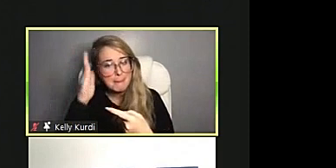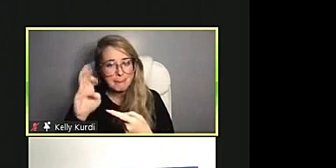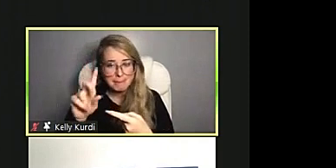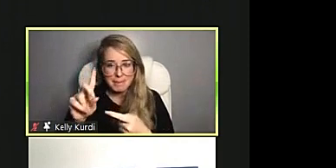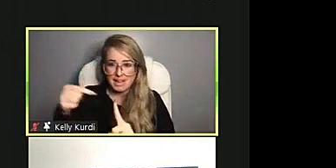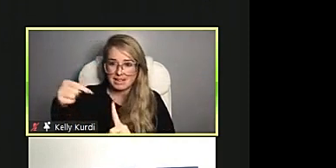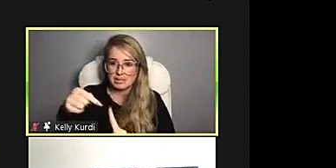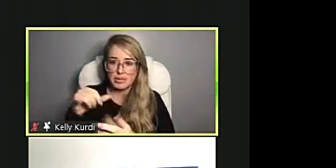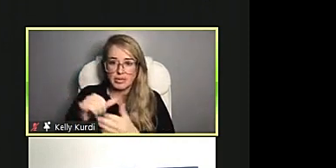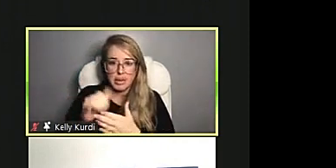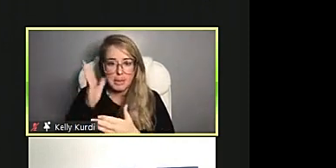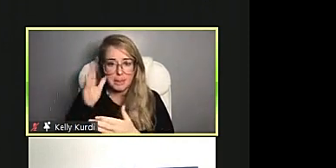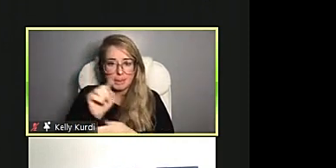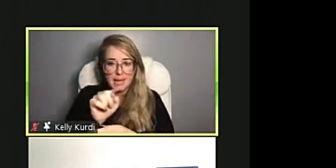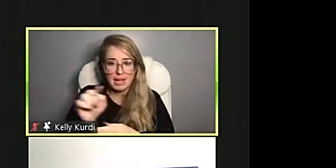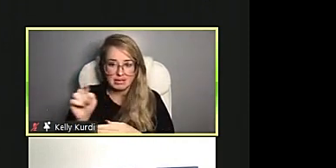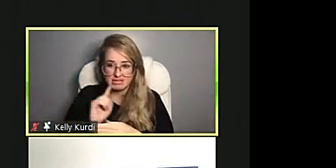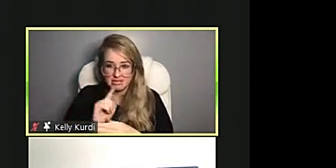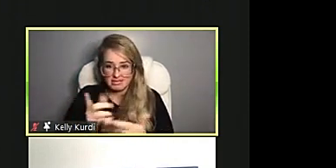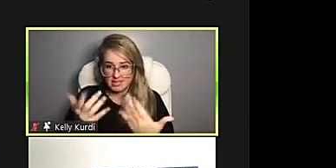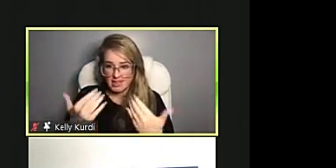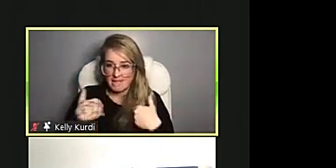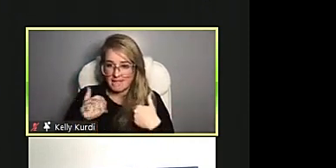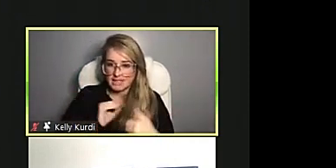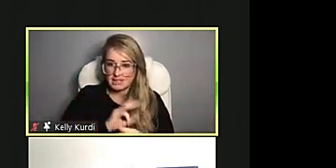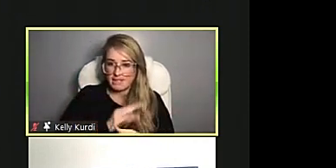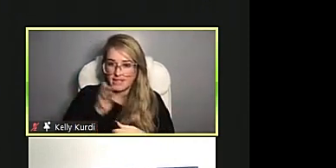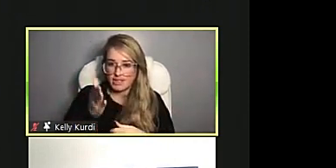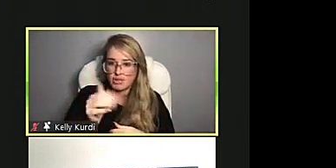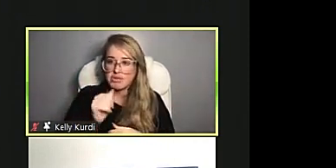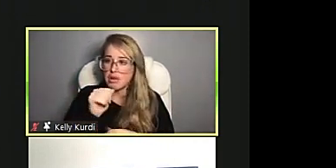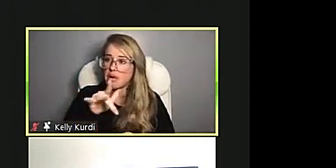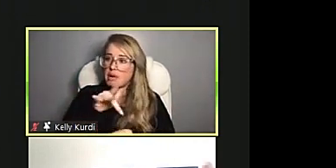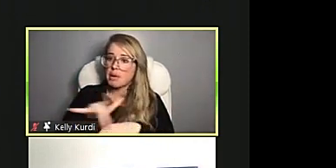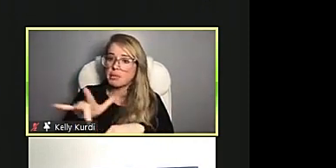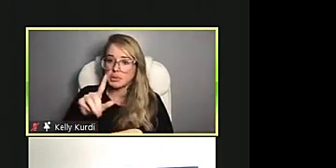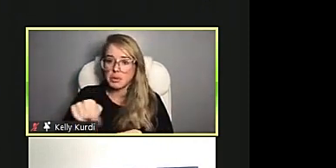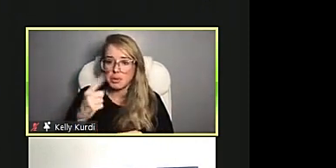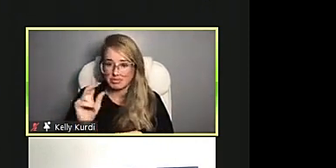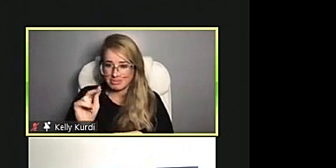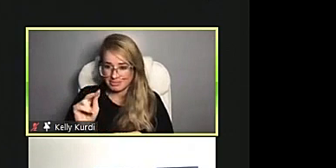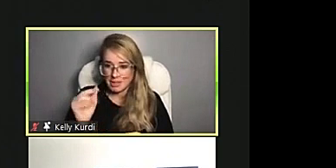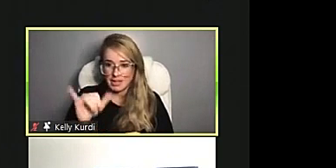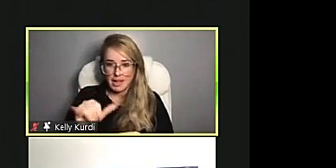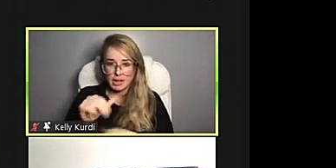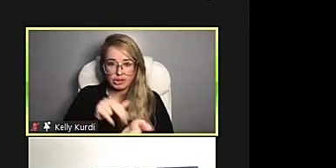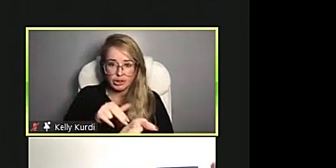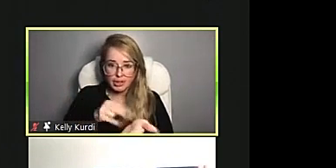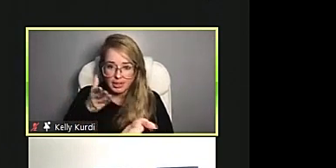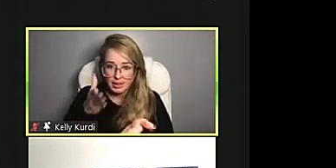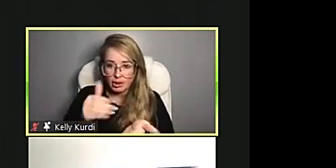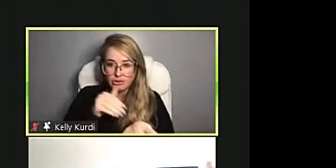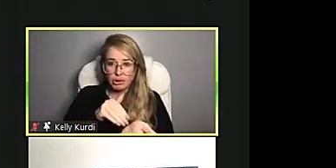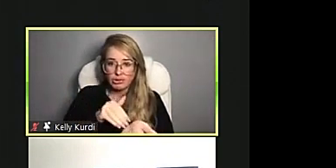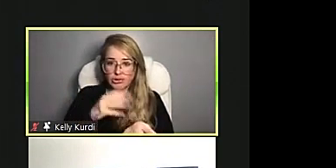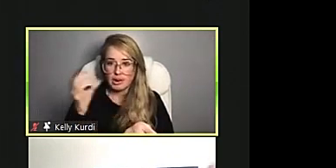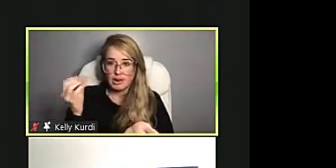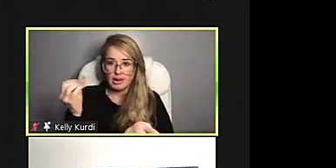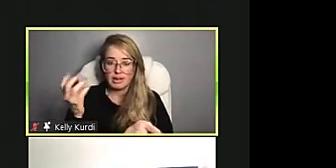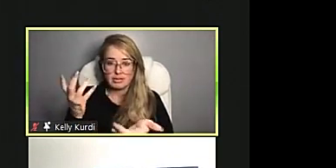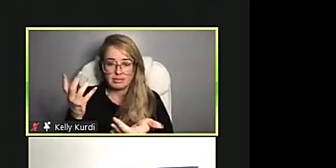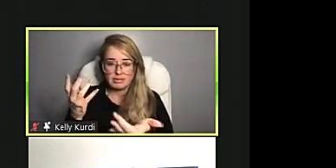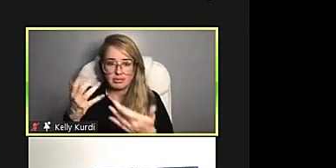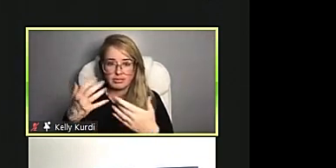those are beds that are staffed. It's not just an empty bed. It comes with a nurse and a doctor and a